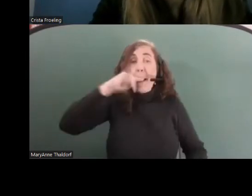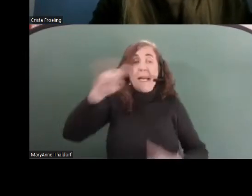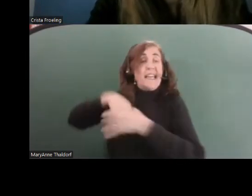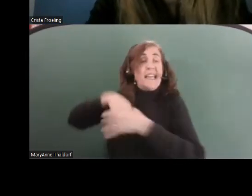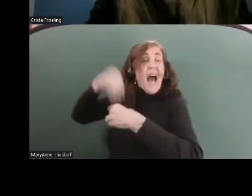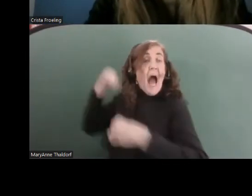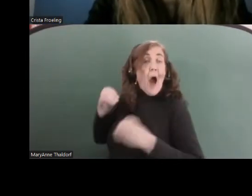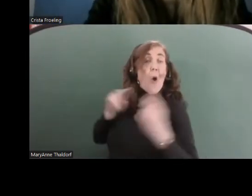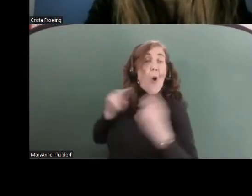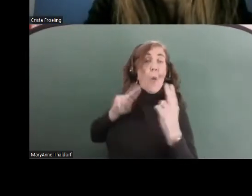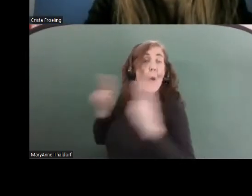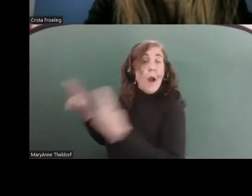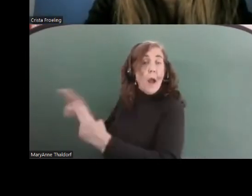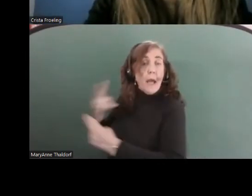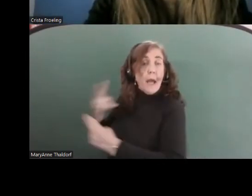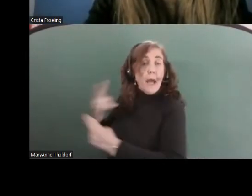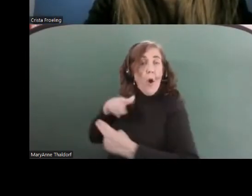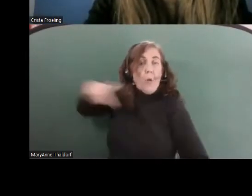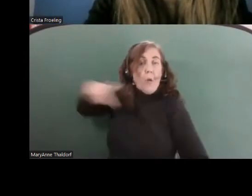outside.